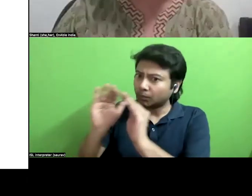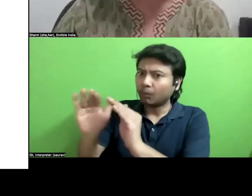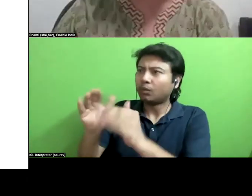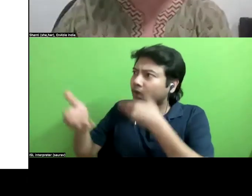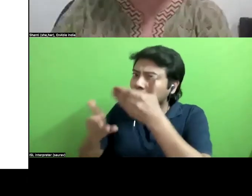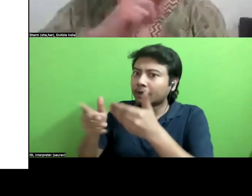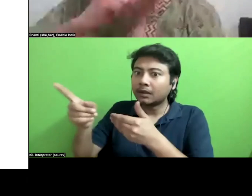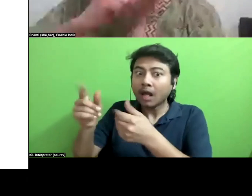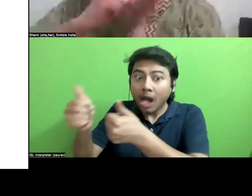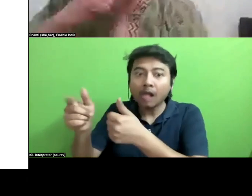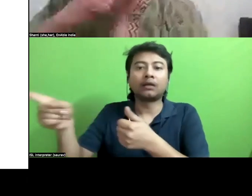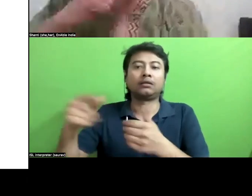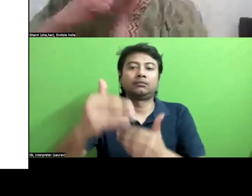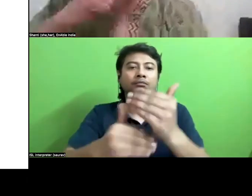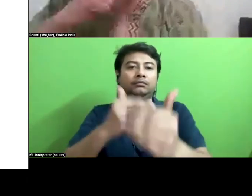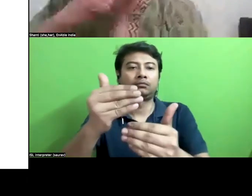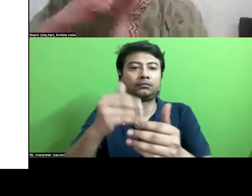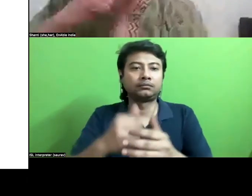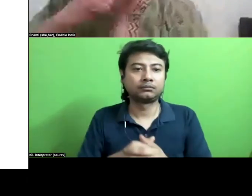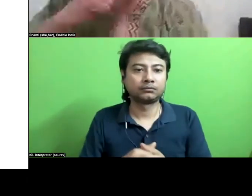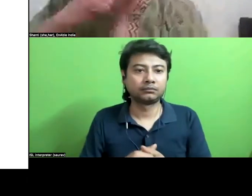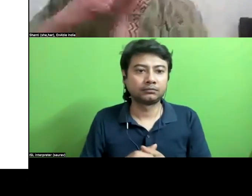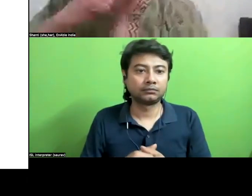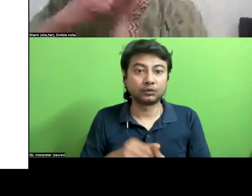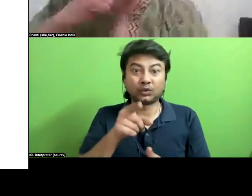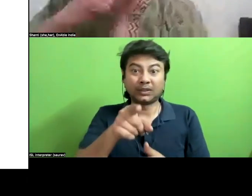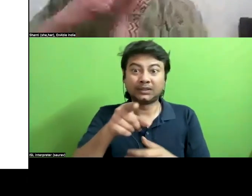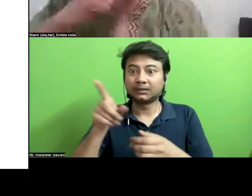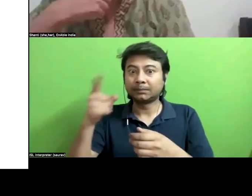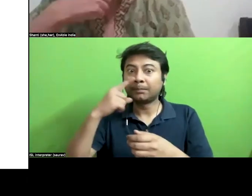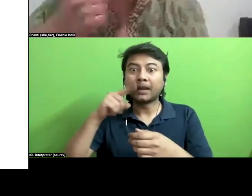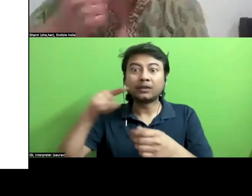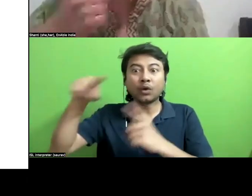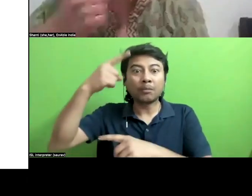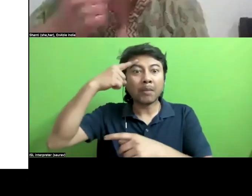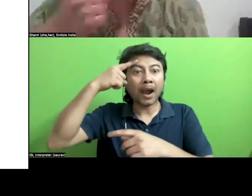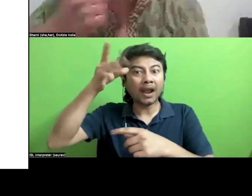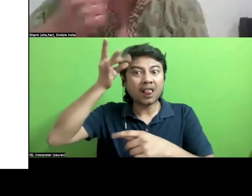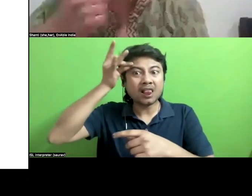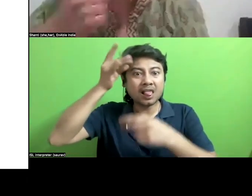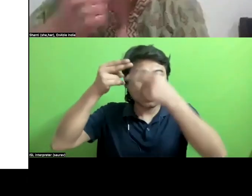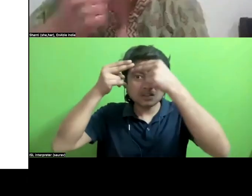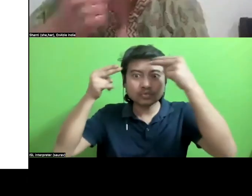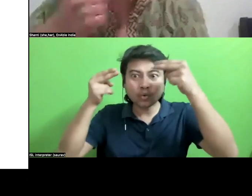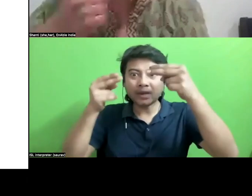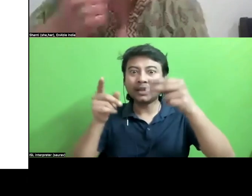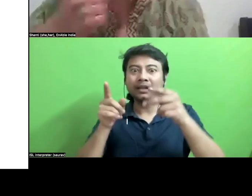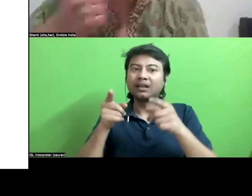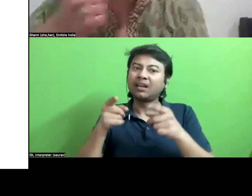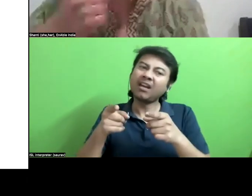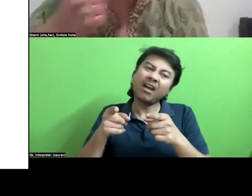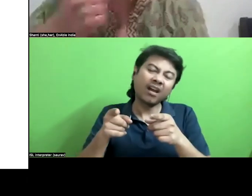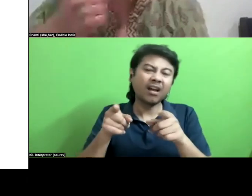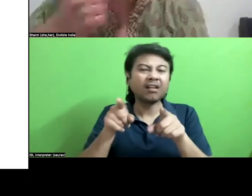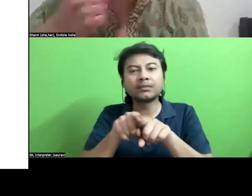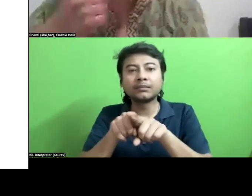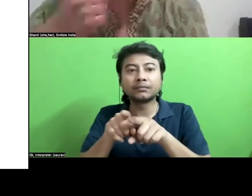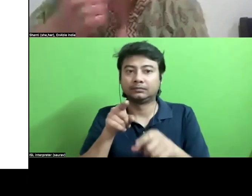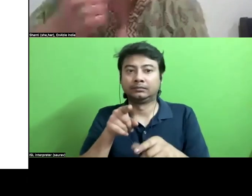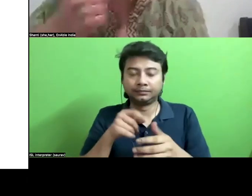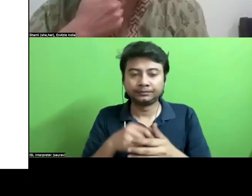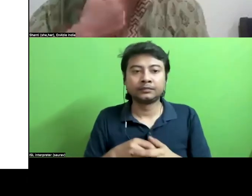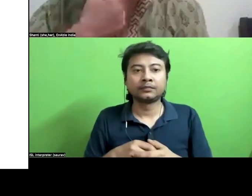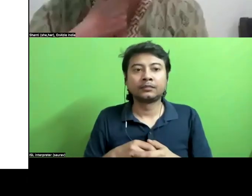This is an important thing about changing the narrative. I'm going to give another example. Our experience has been when words